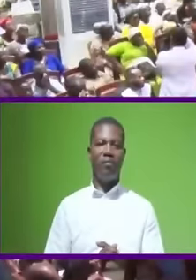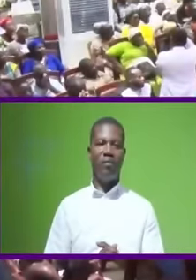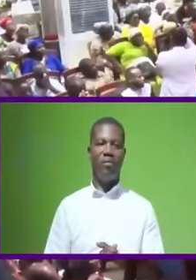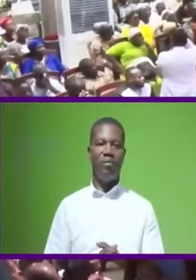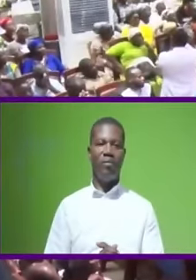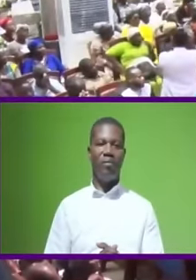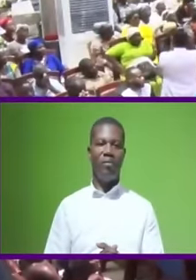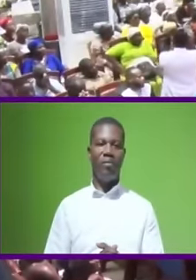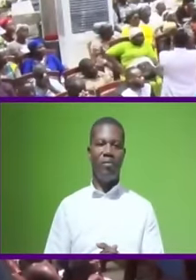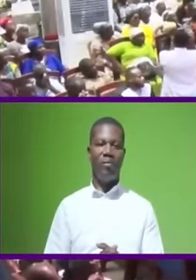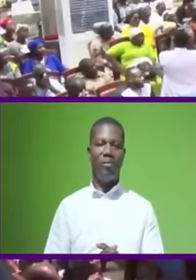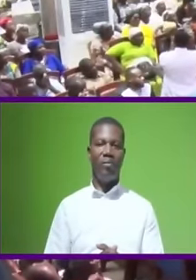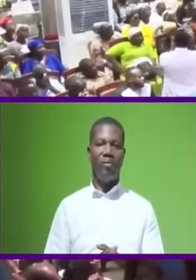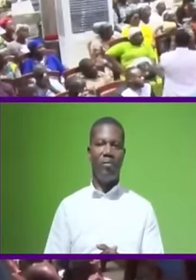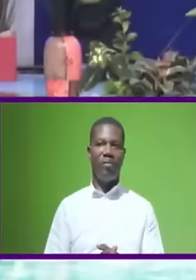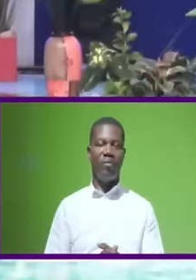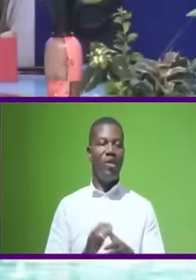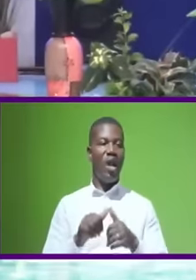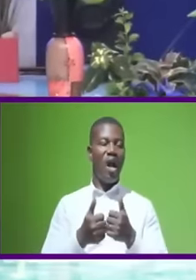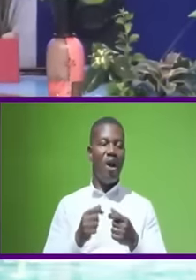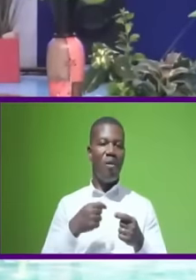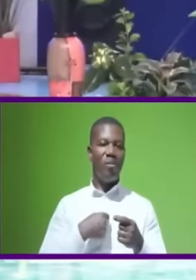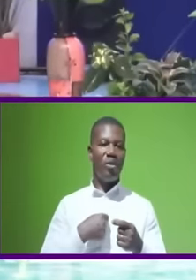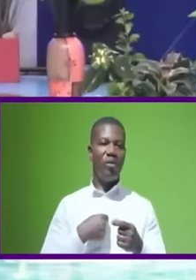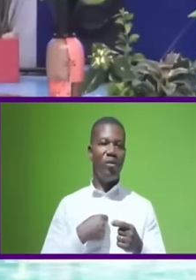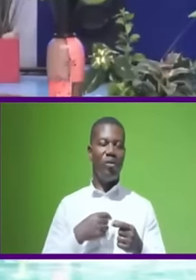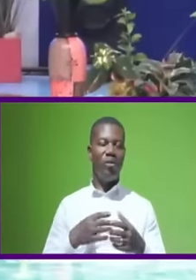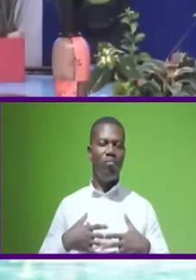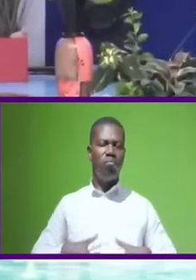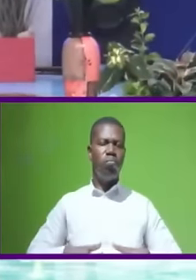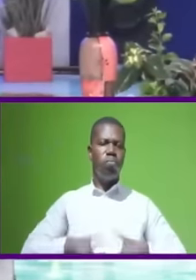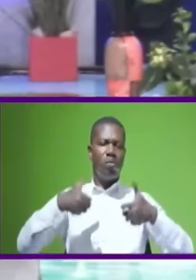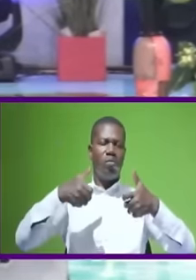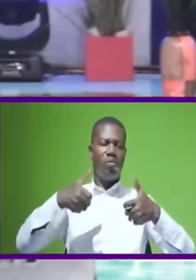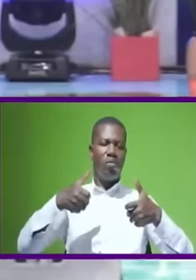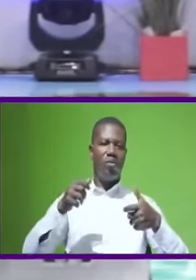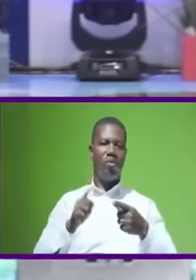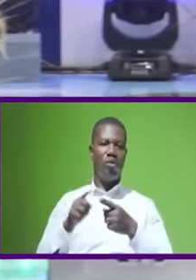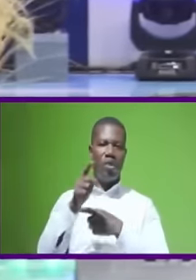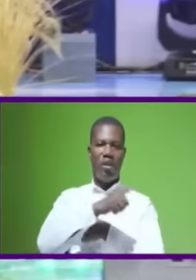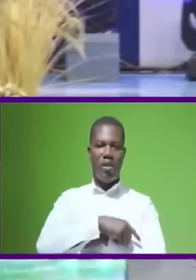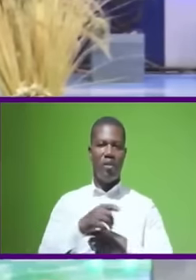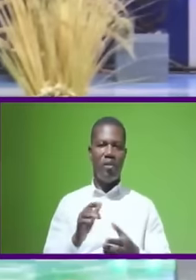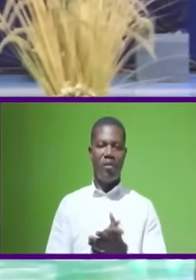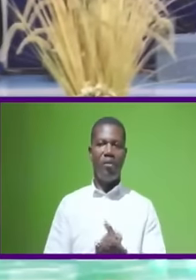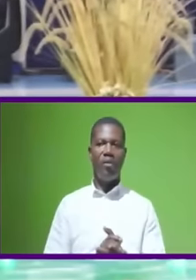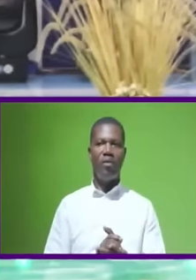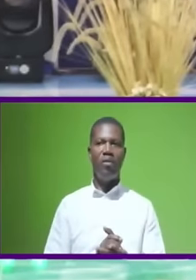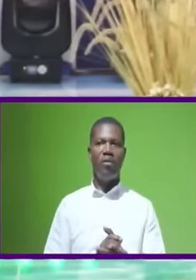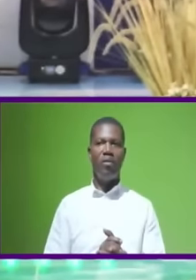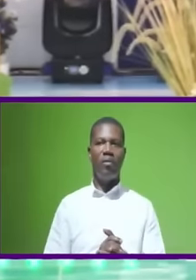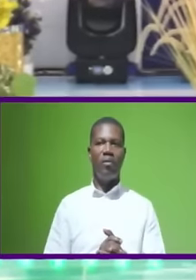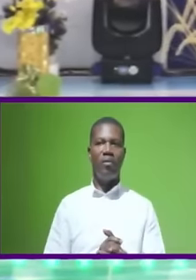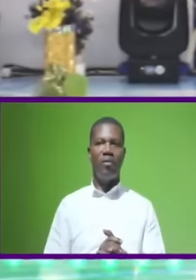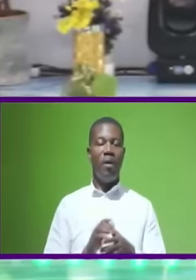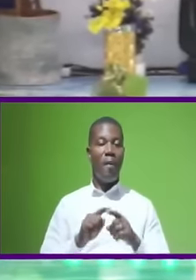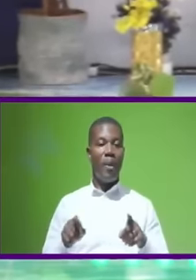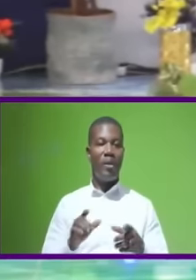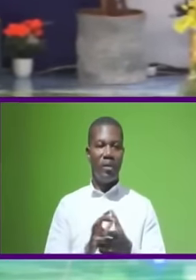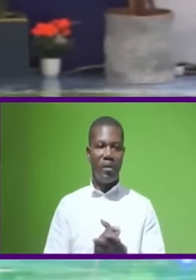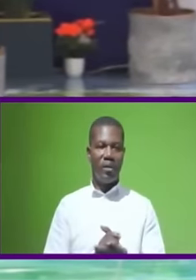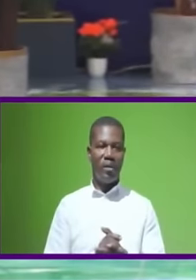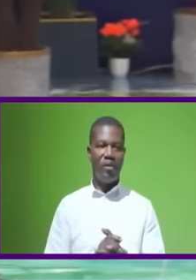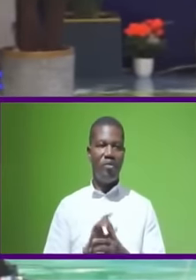I did not be so. I should have charged up and then and so, spark today. But first